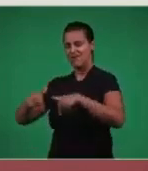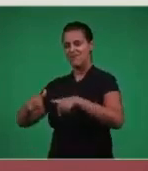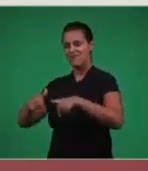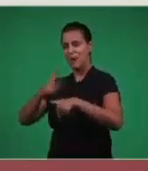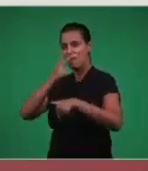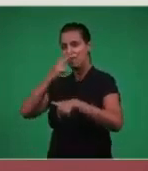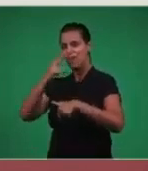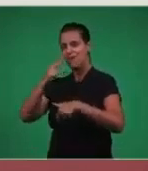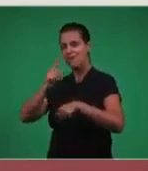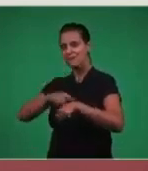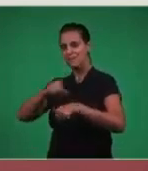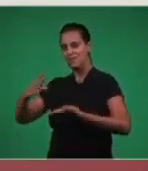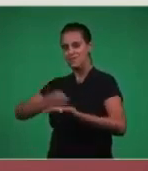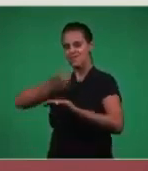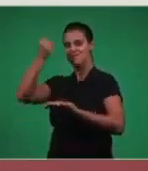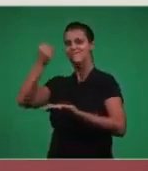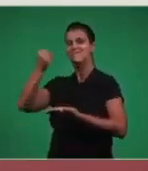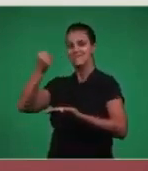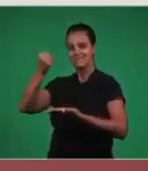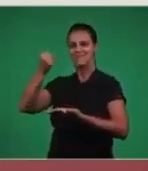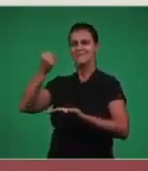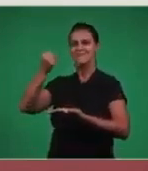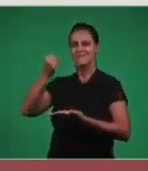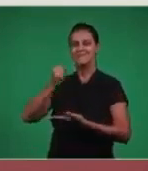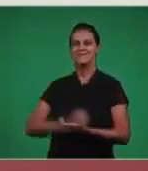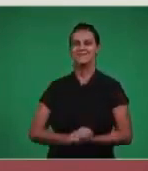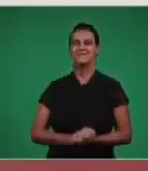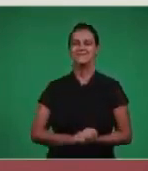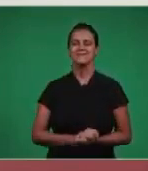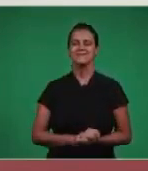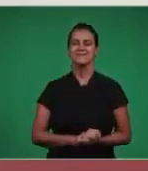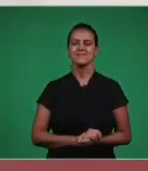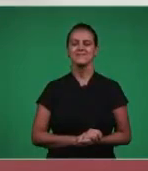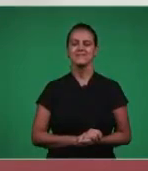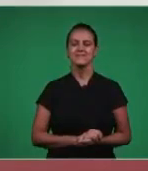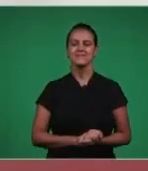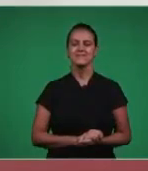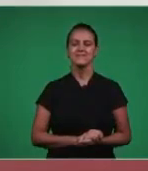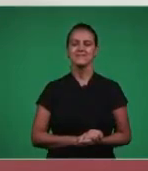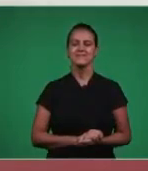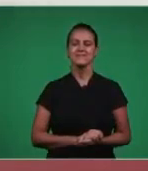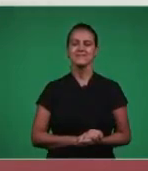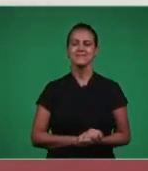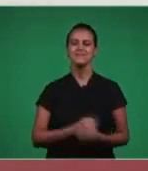It is that moment. It feels like that's the moment of the rapture. Blessed be the name of the Lord.